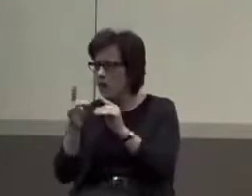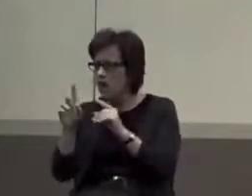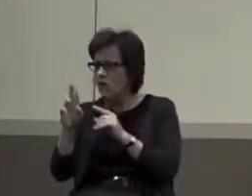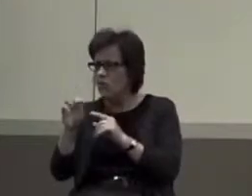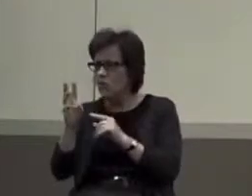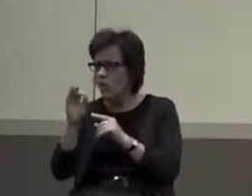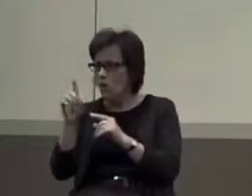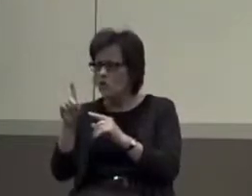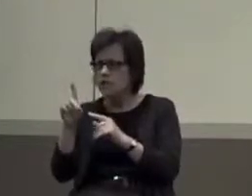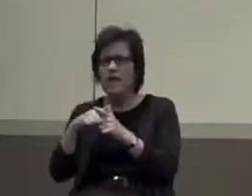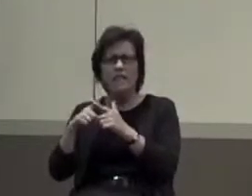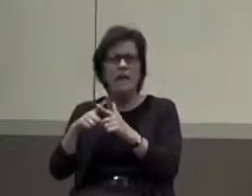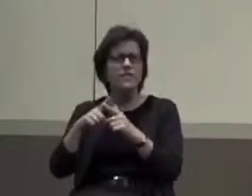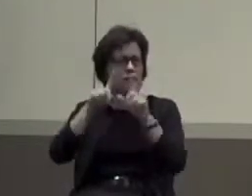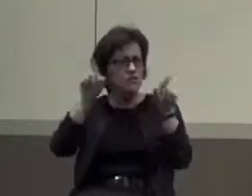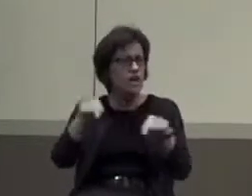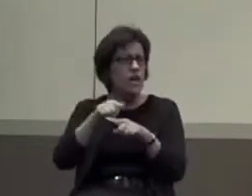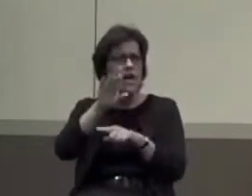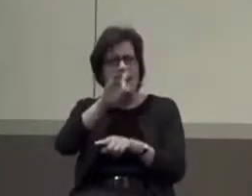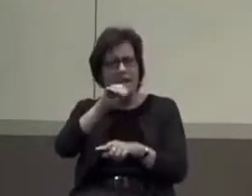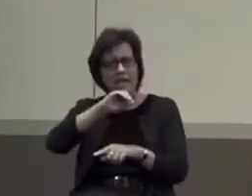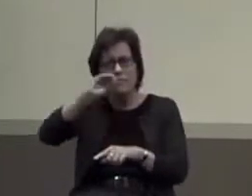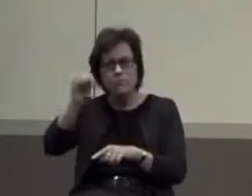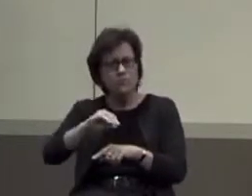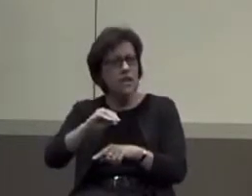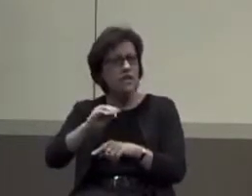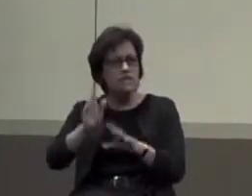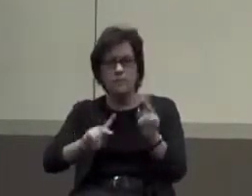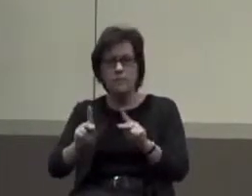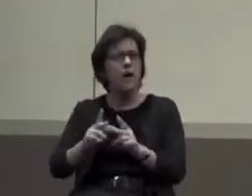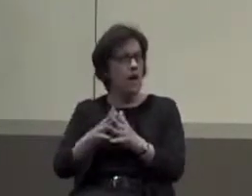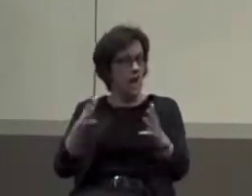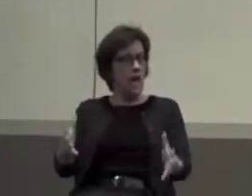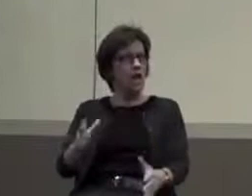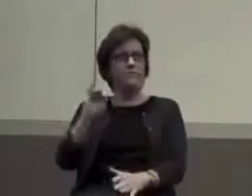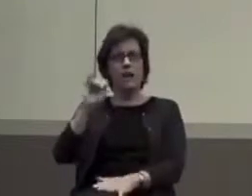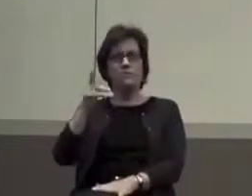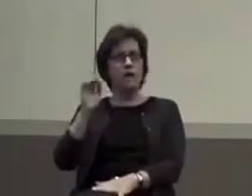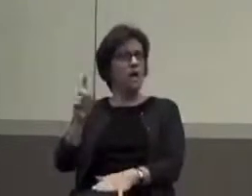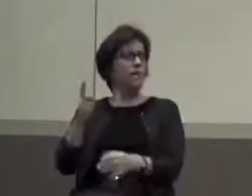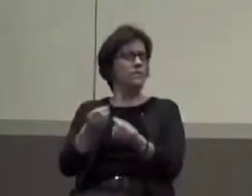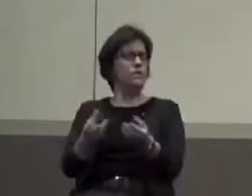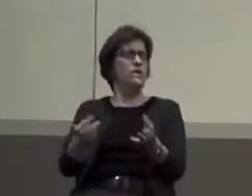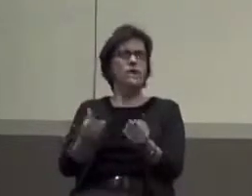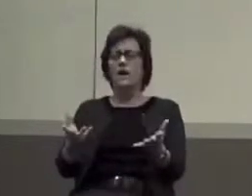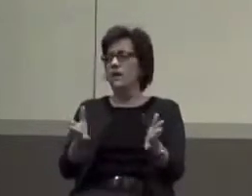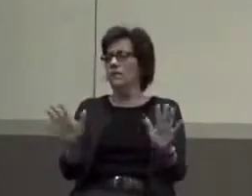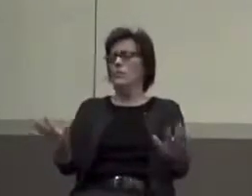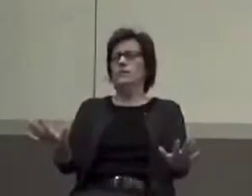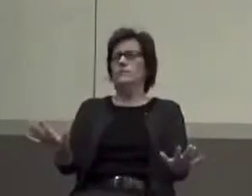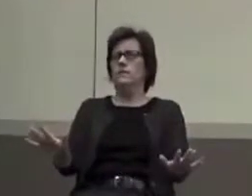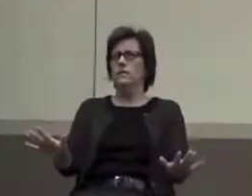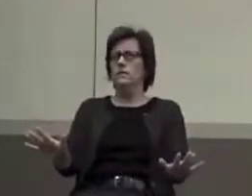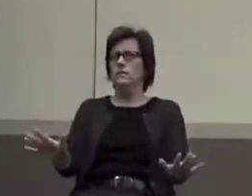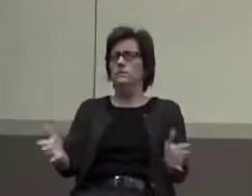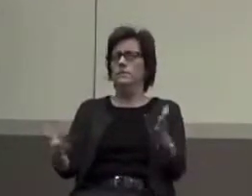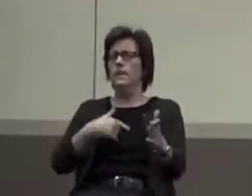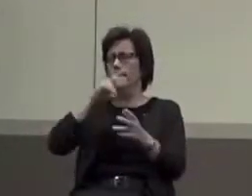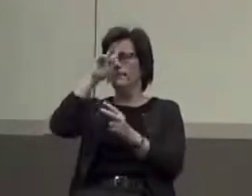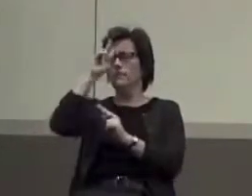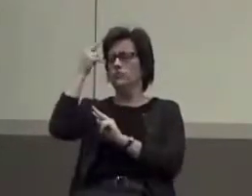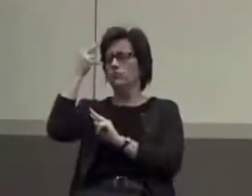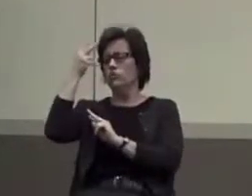80% of the people, that's a lot of iPods you could be giving out. I mean, that's gonna. I just was like, wait, maybe it's not